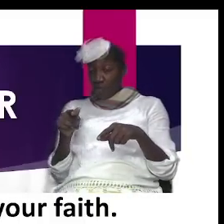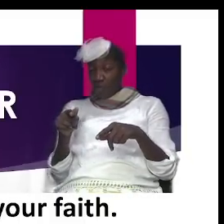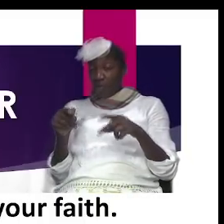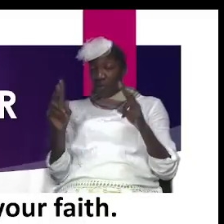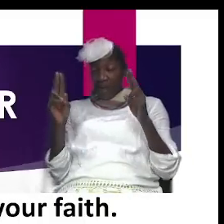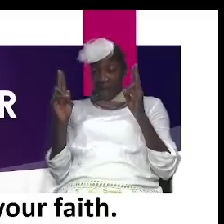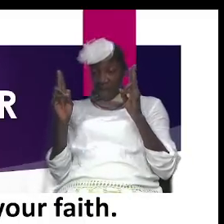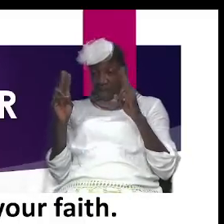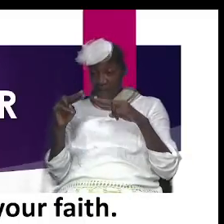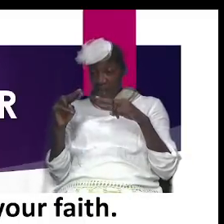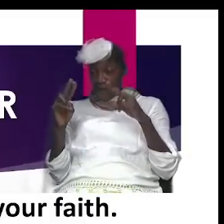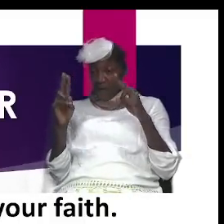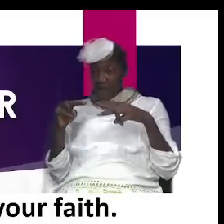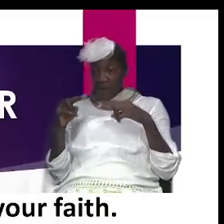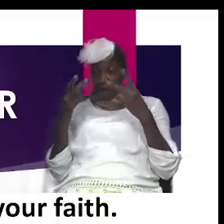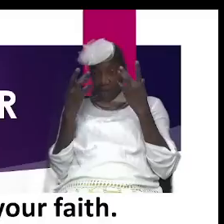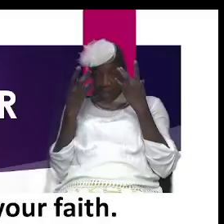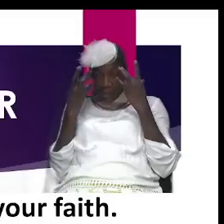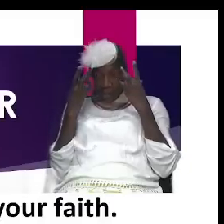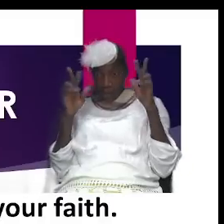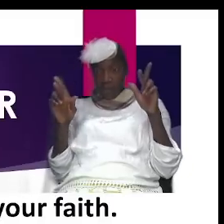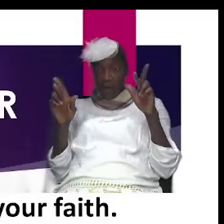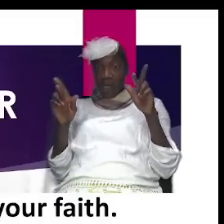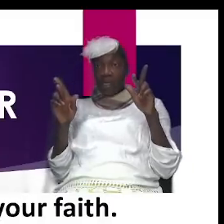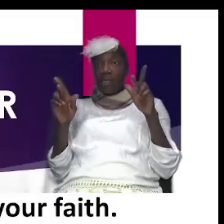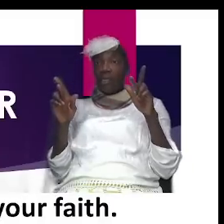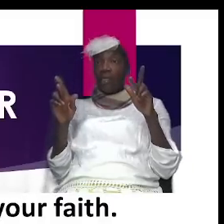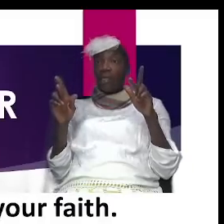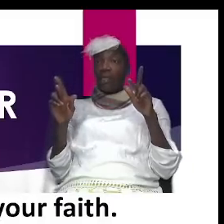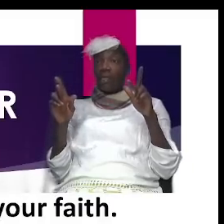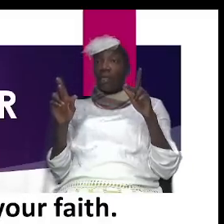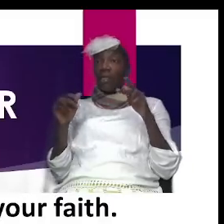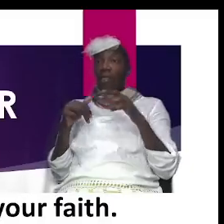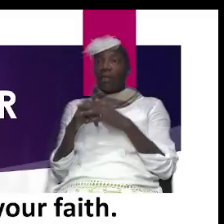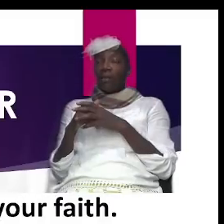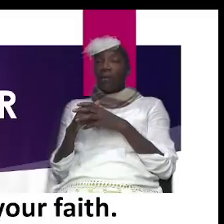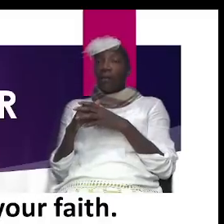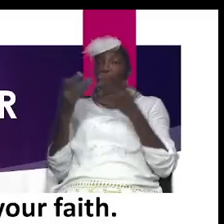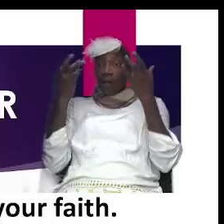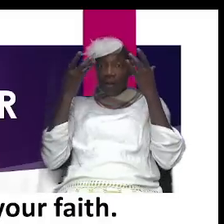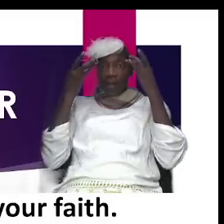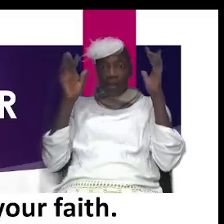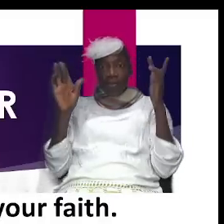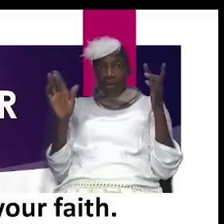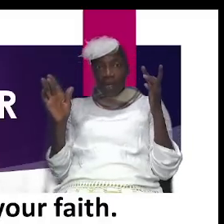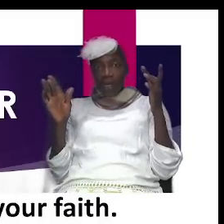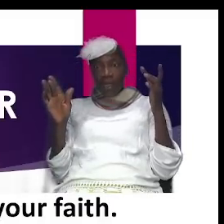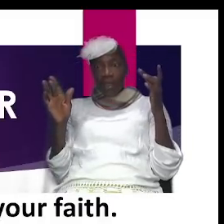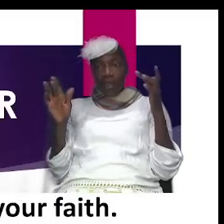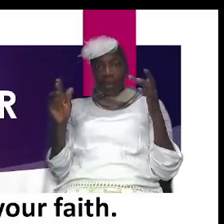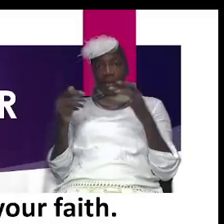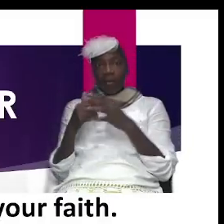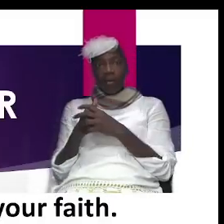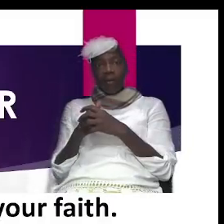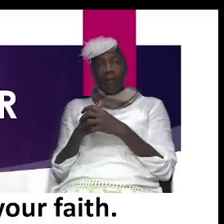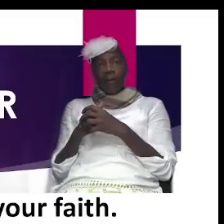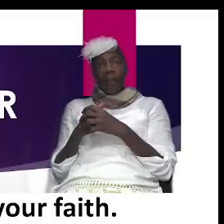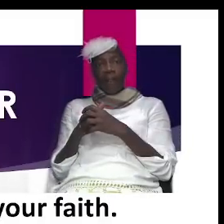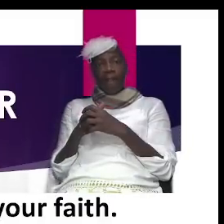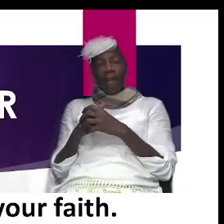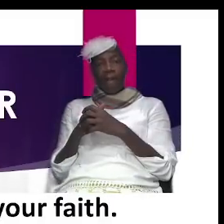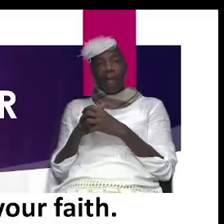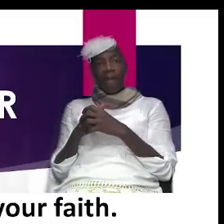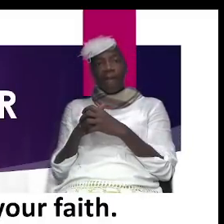very, very surprised. You would be very, very surprised. Look, listen.